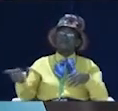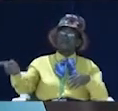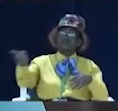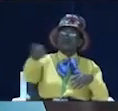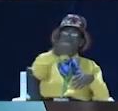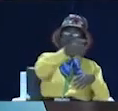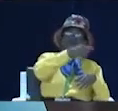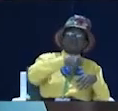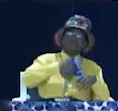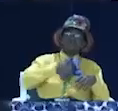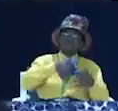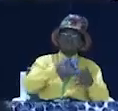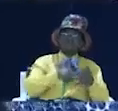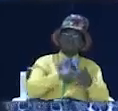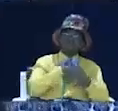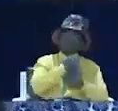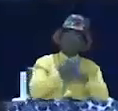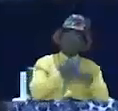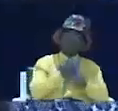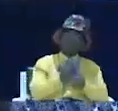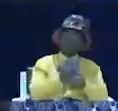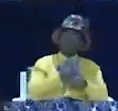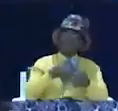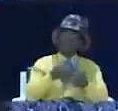the fire of God will consume.